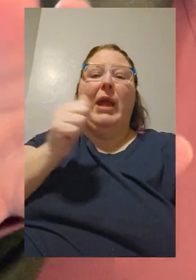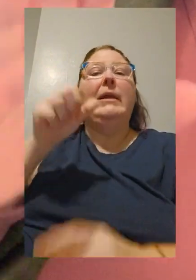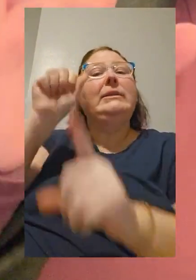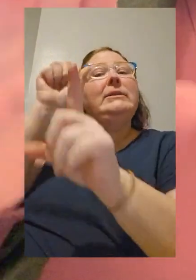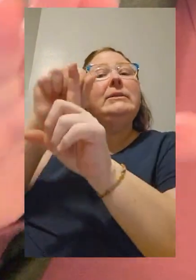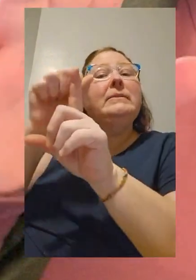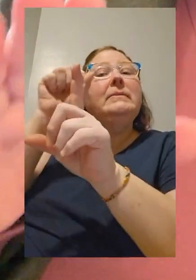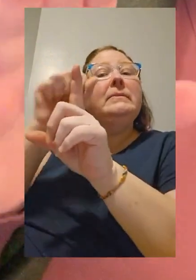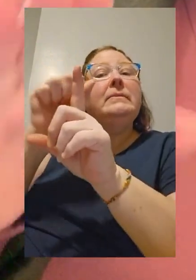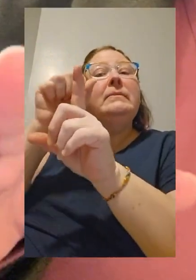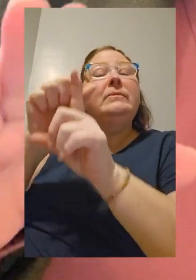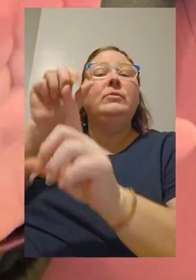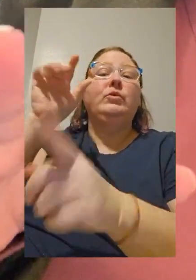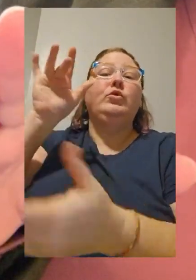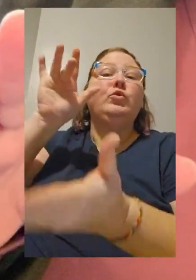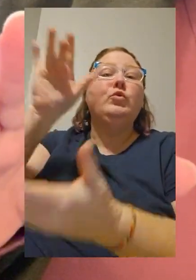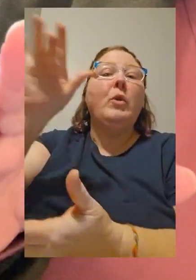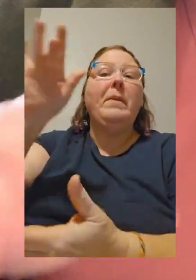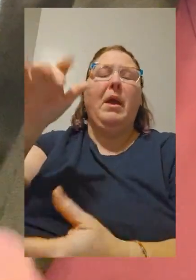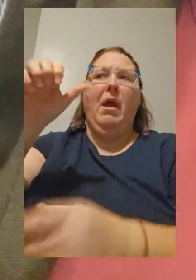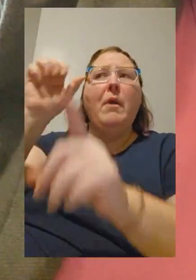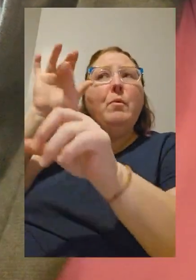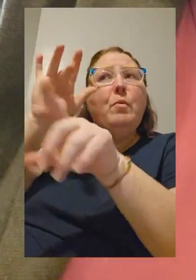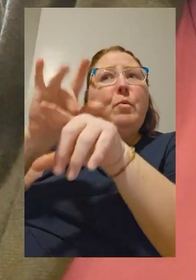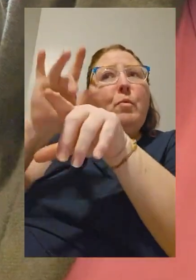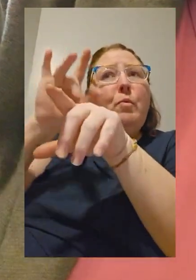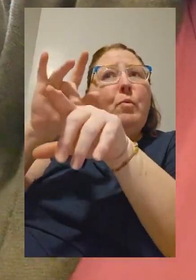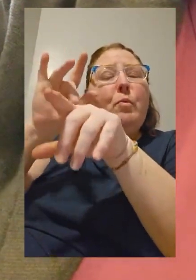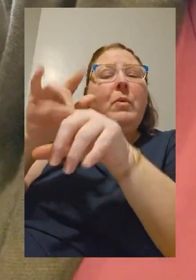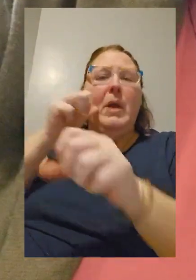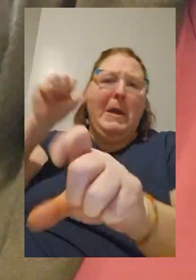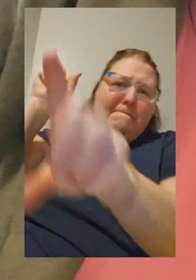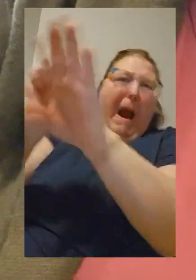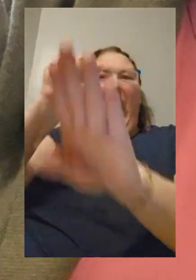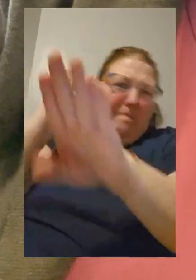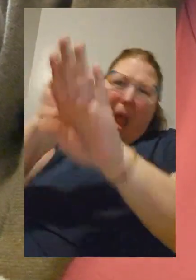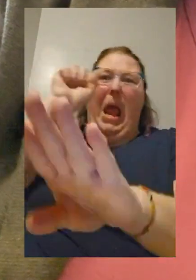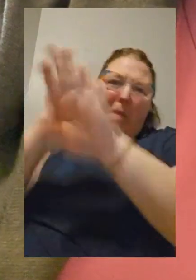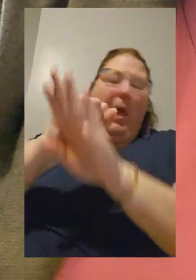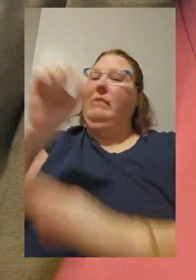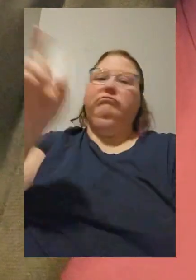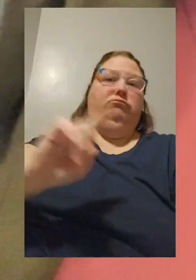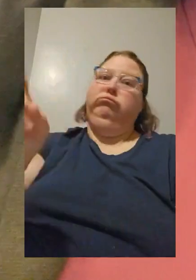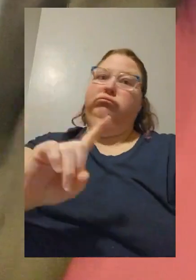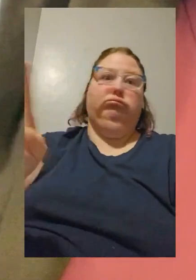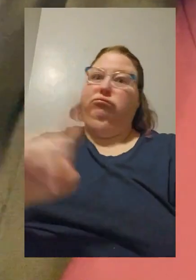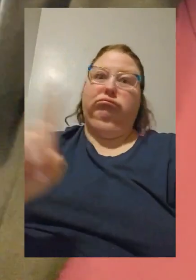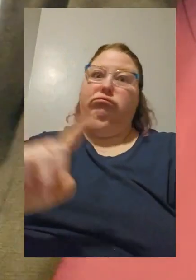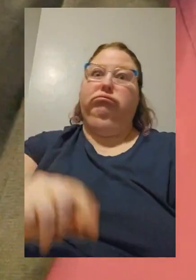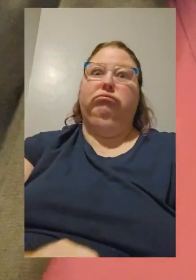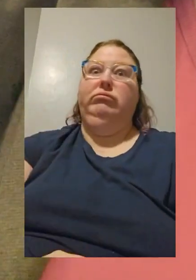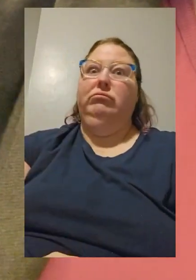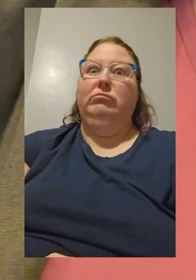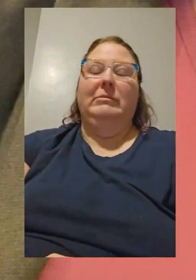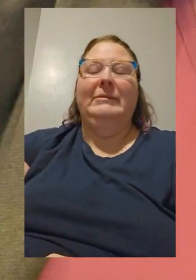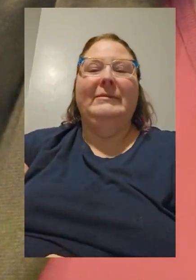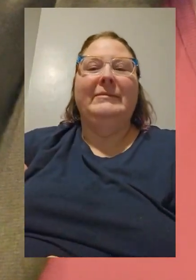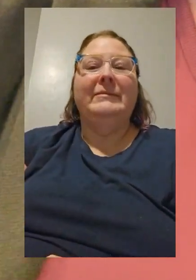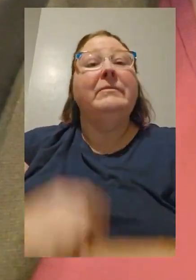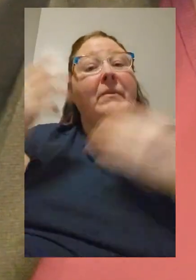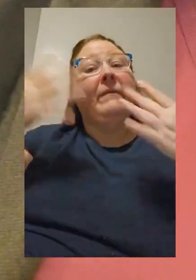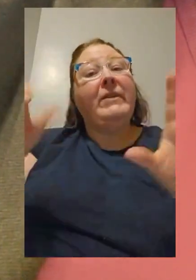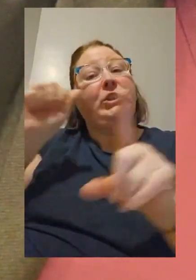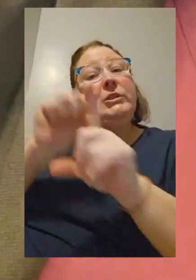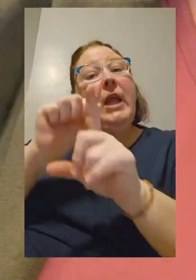going to knock gently at the door if there's no doorbell, and we're talking like versus, yeah, don't do